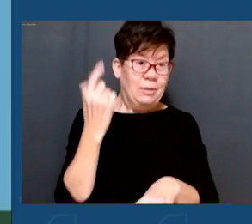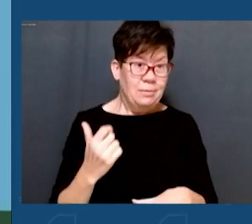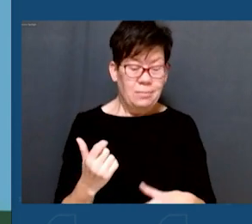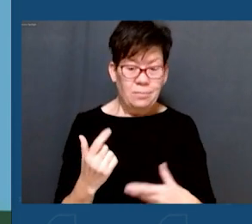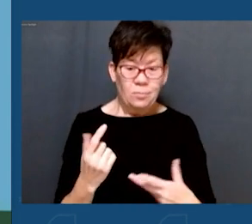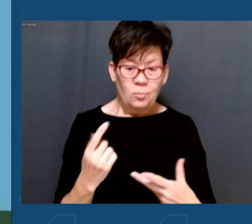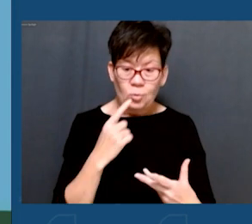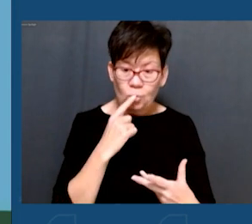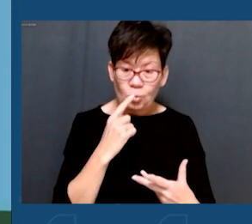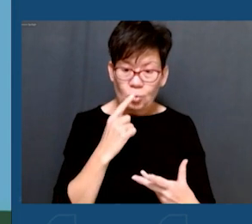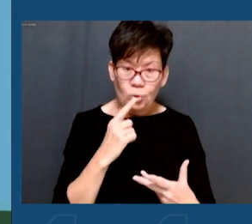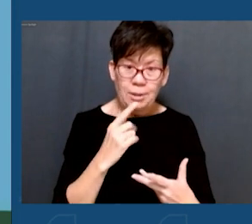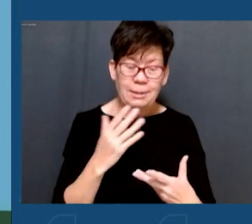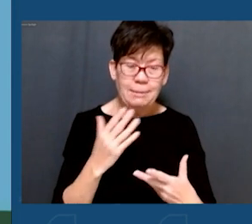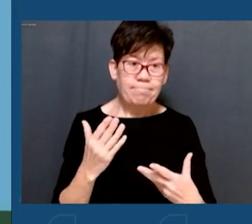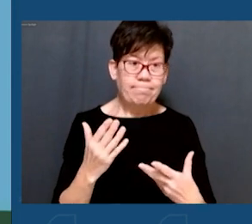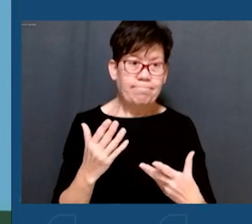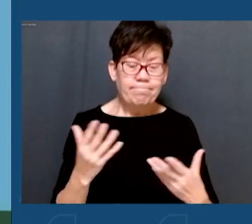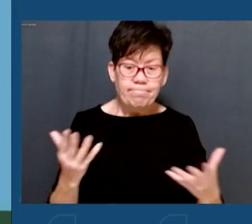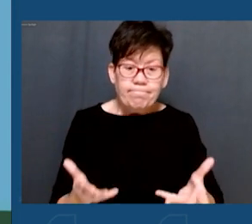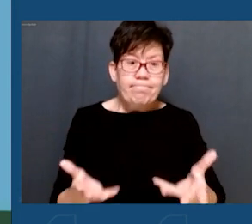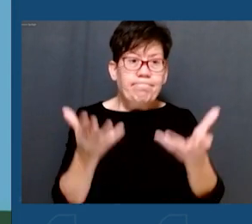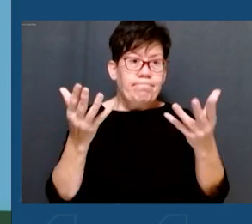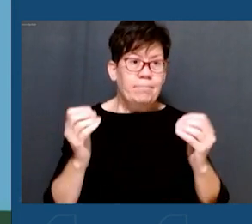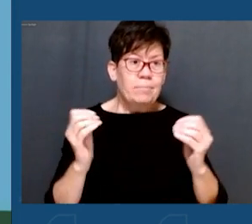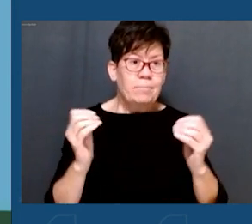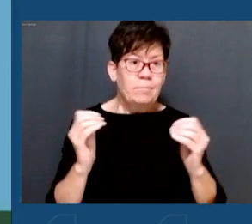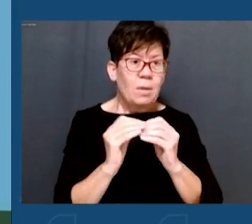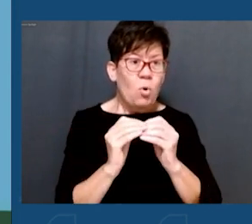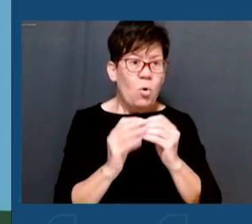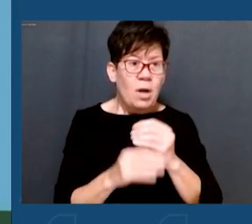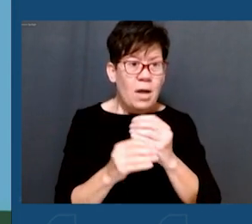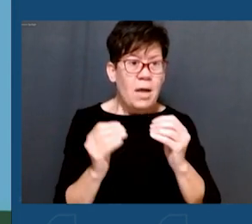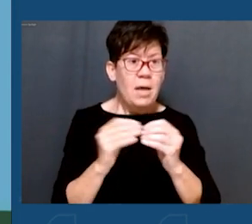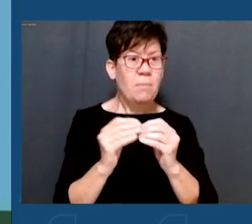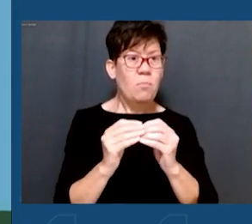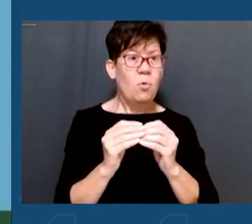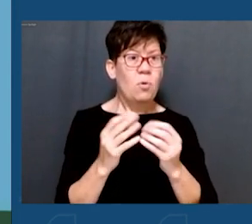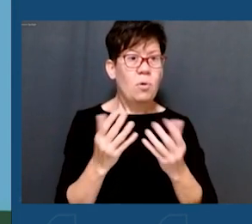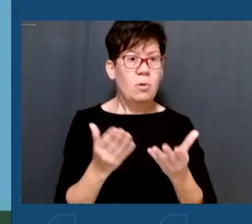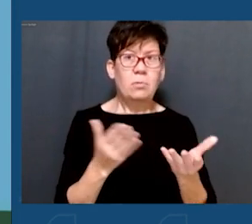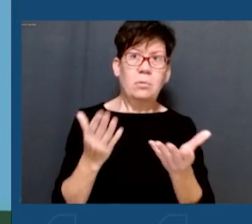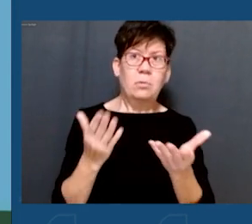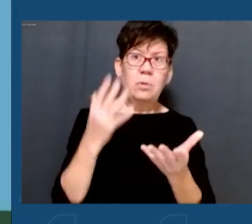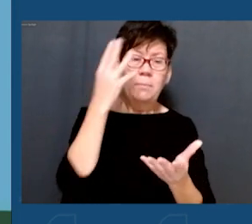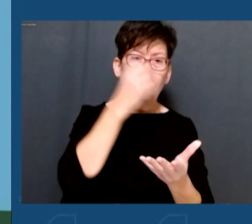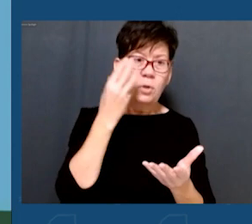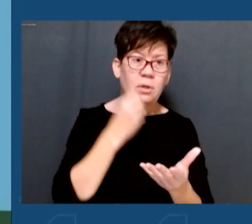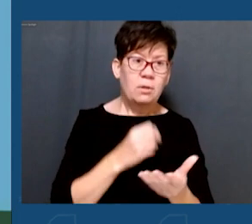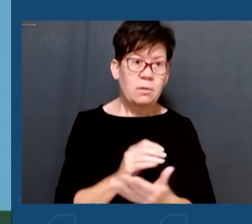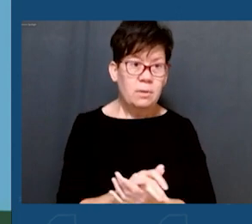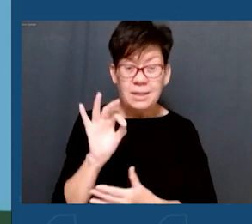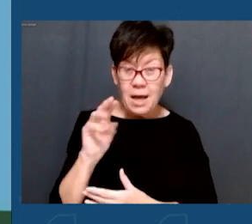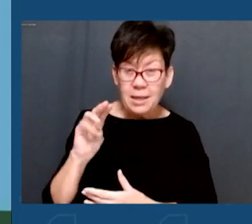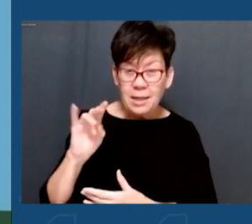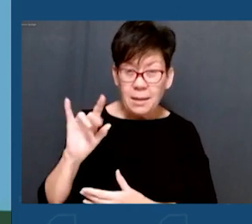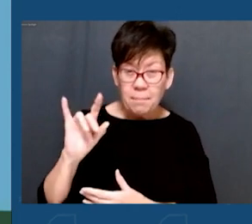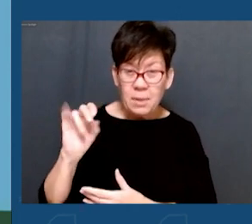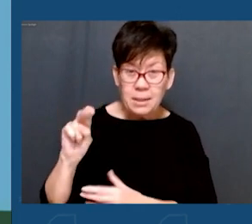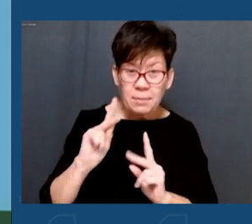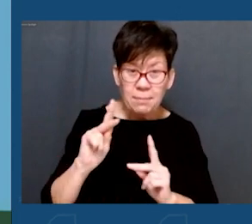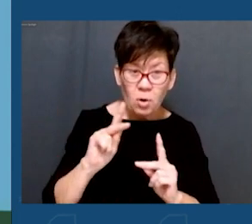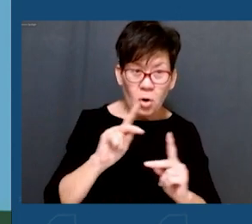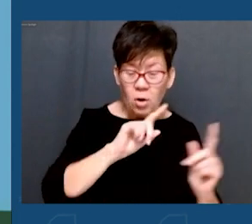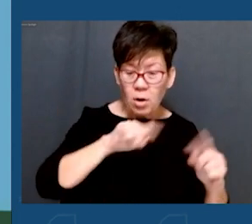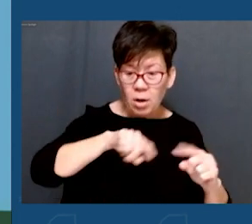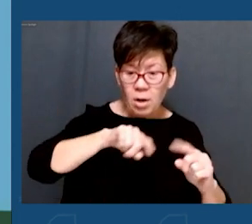area, then we must do it. We have over 9 million people come here a year. 9 million people find their way